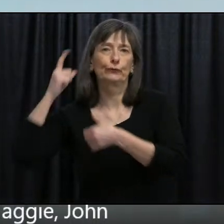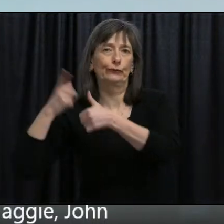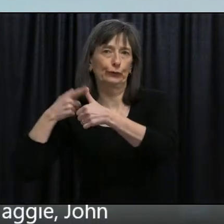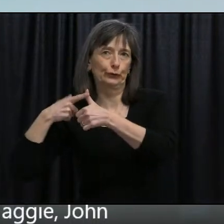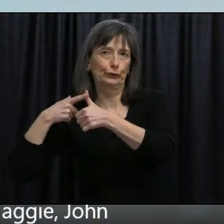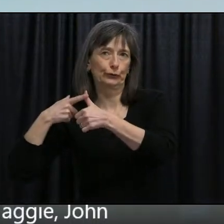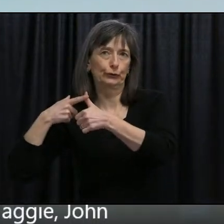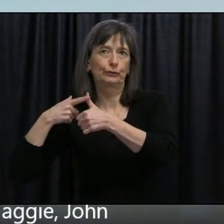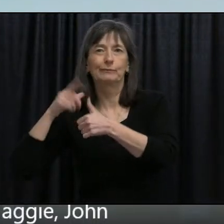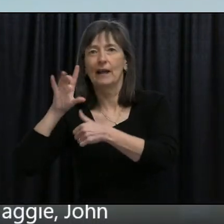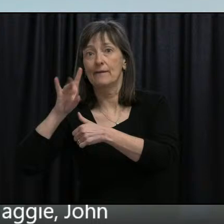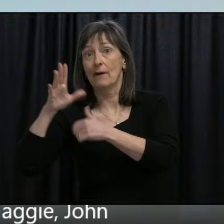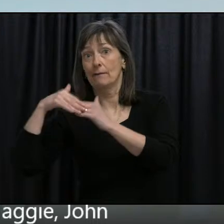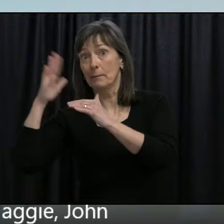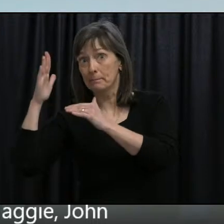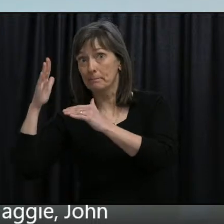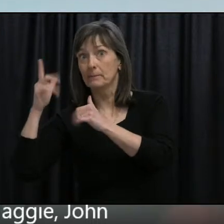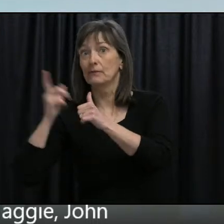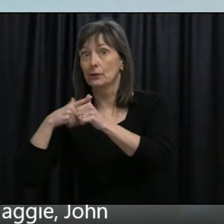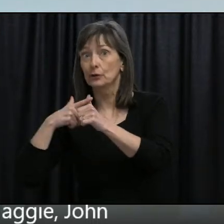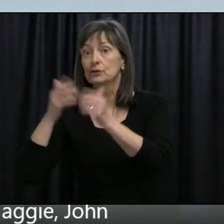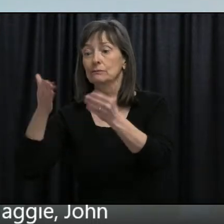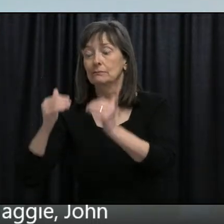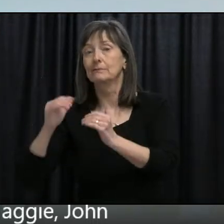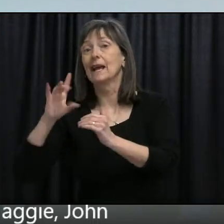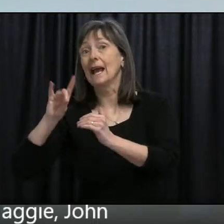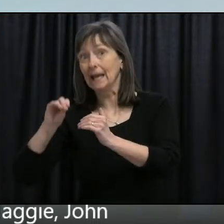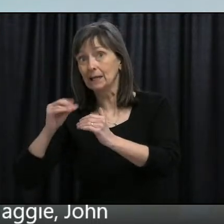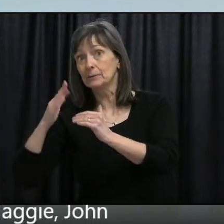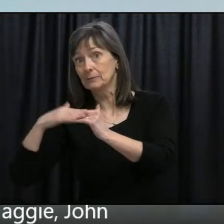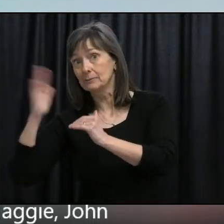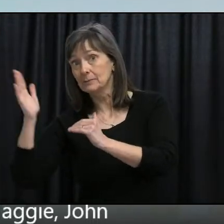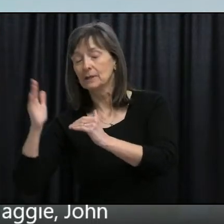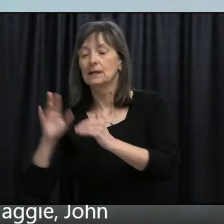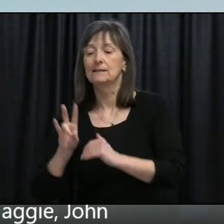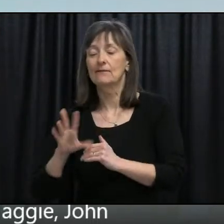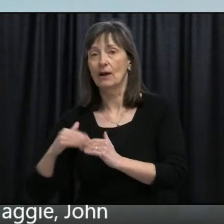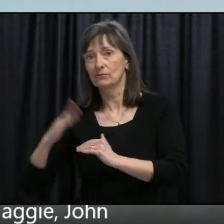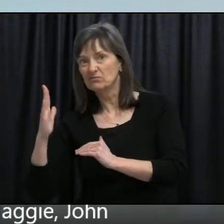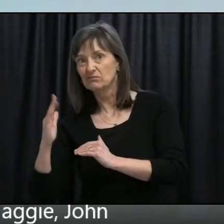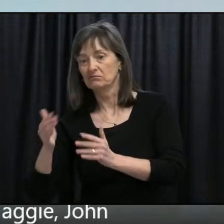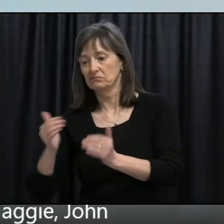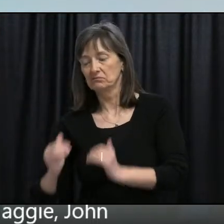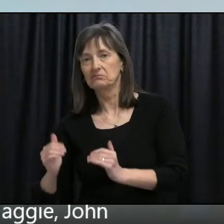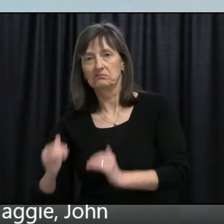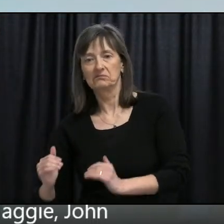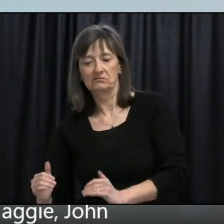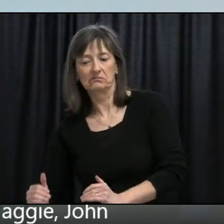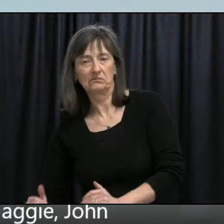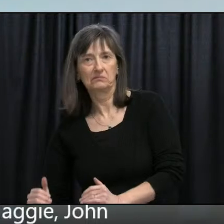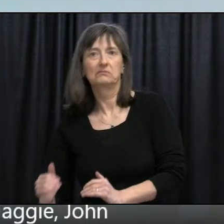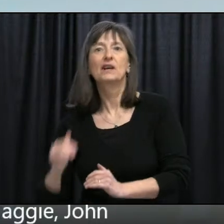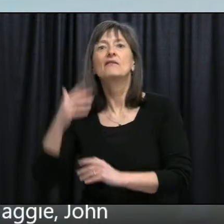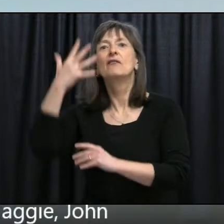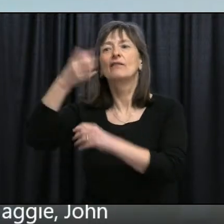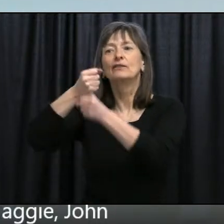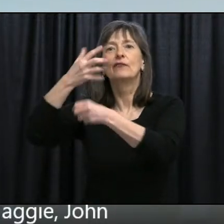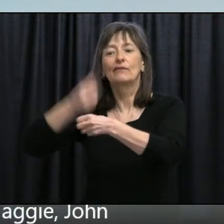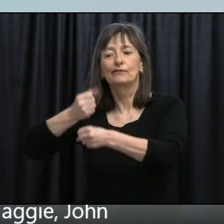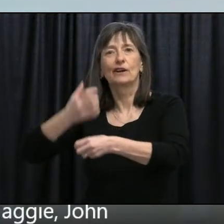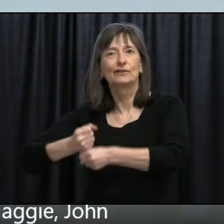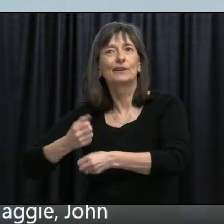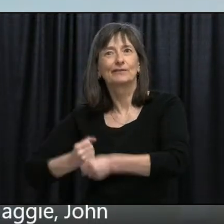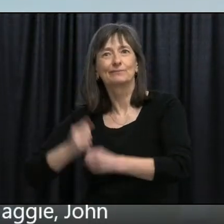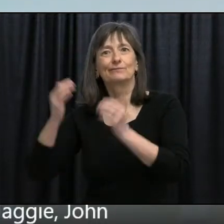So 85 plus, 80 plus, 75 plus, and then we go down in 5-year increments.